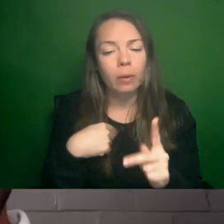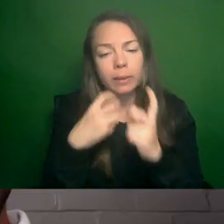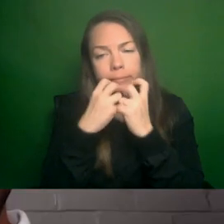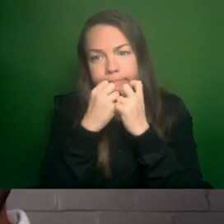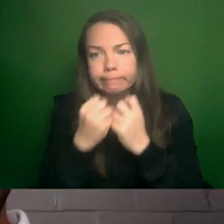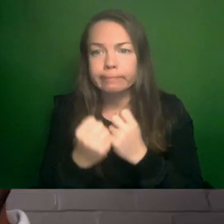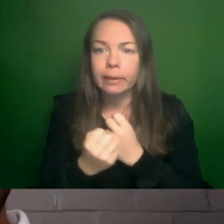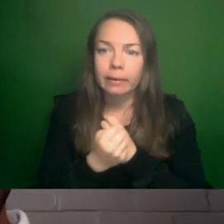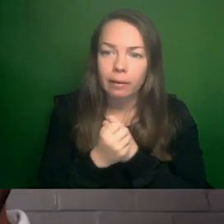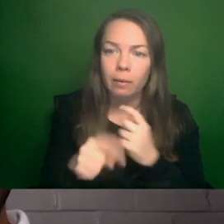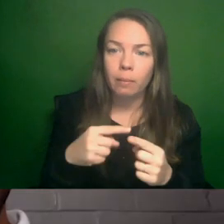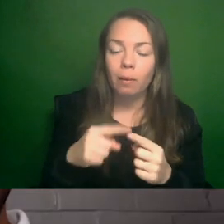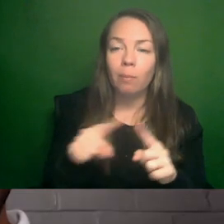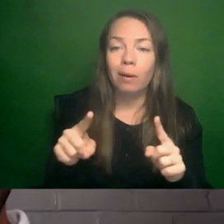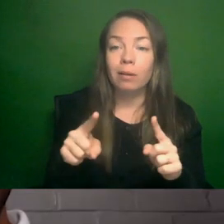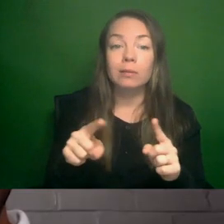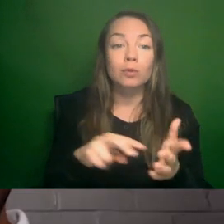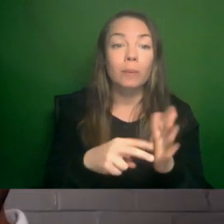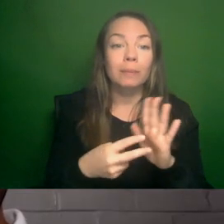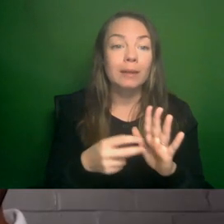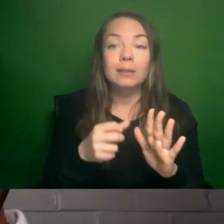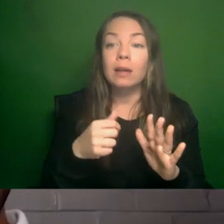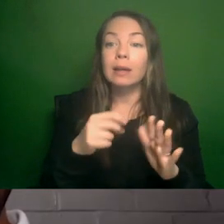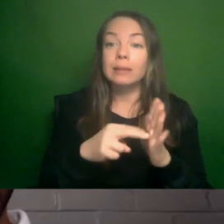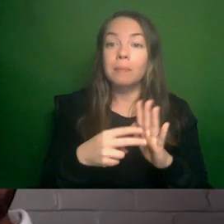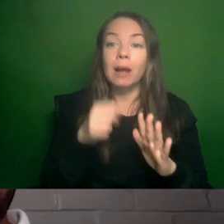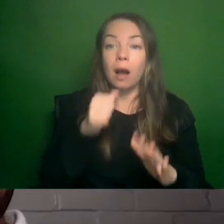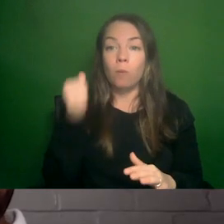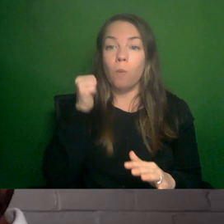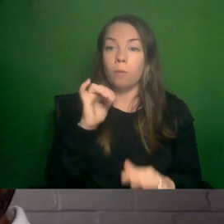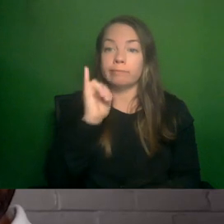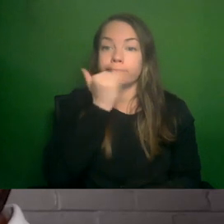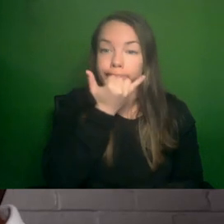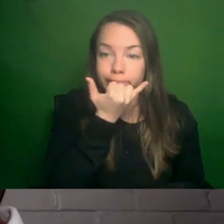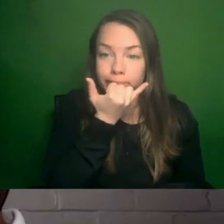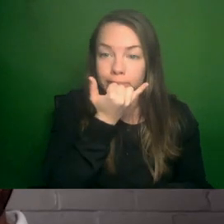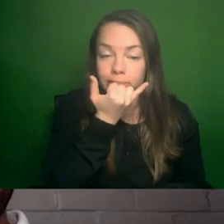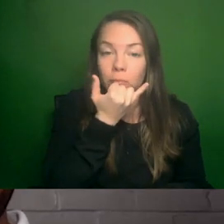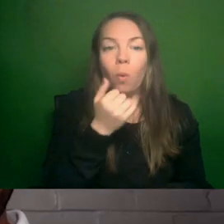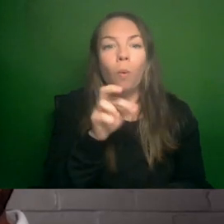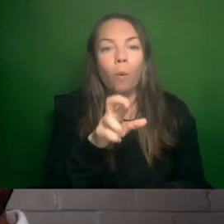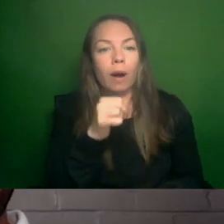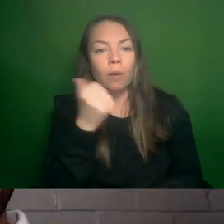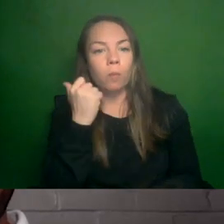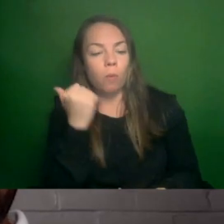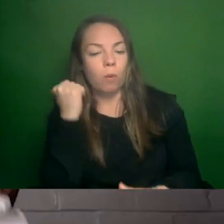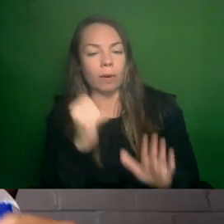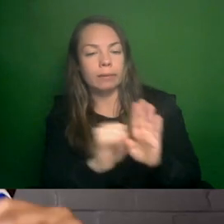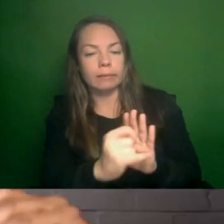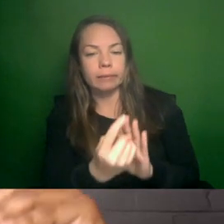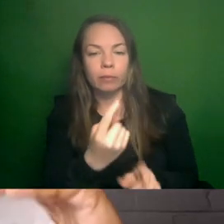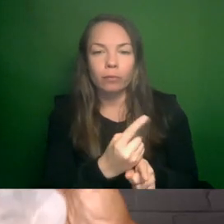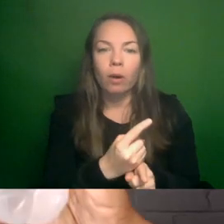about. Not the absence of screwing up. It is not the absence of not naming something correctly. It's not the absence of